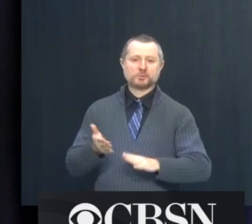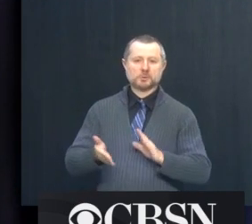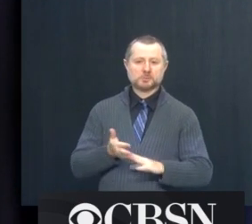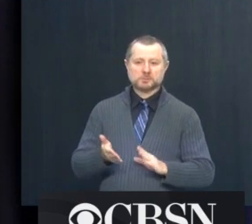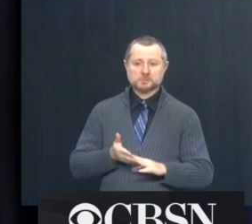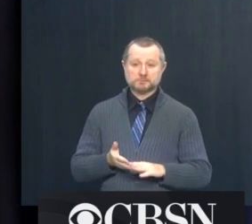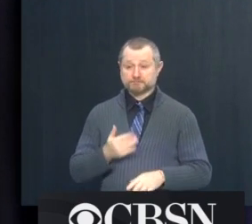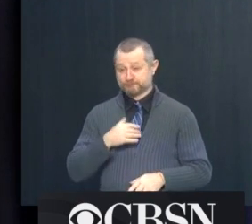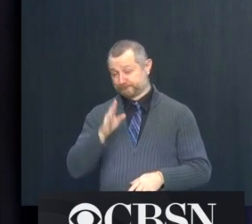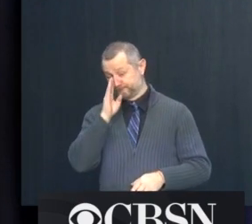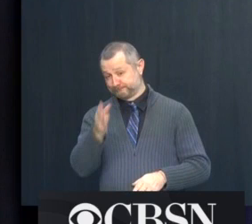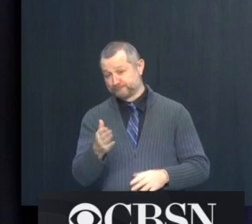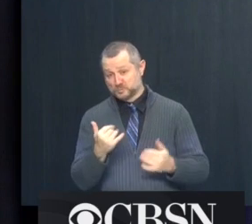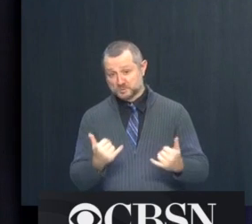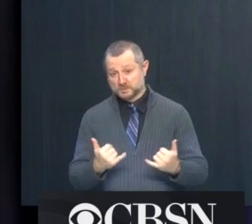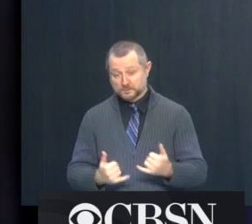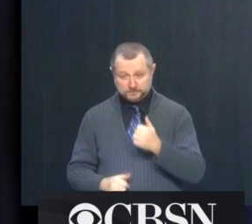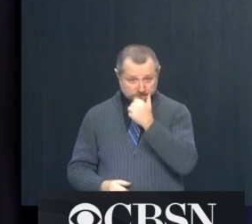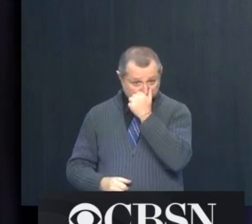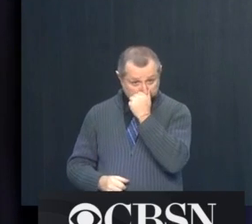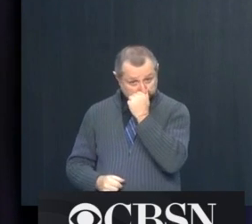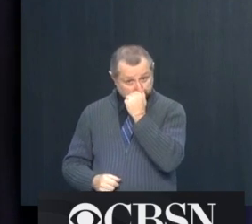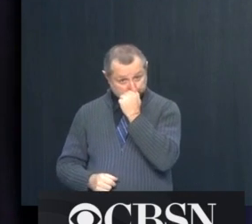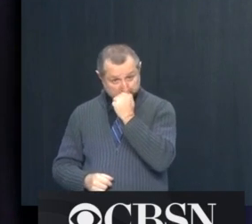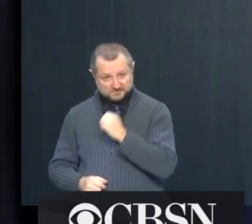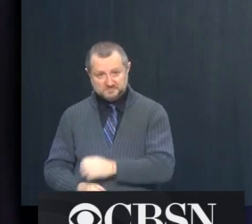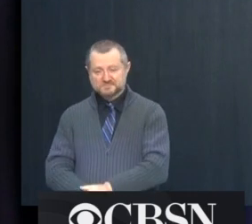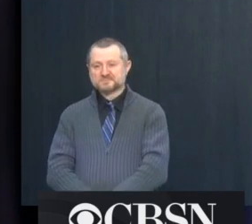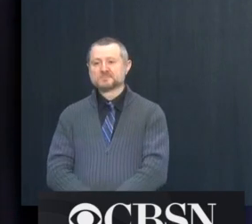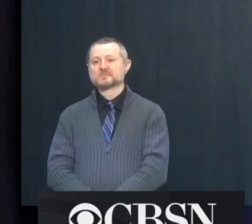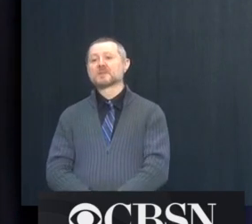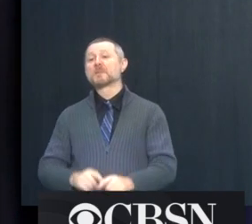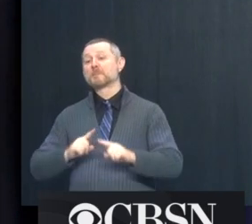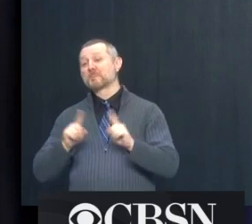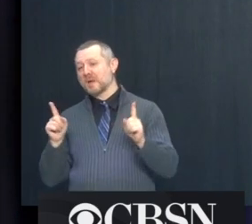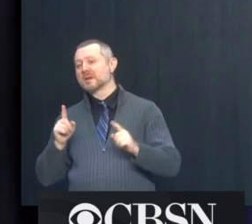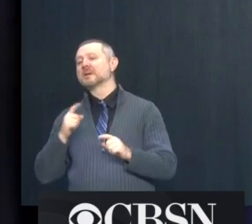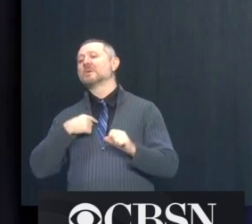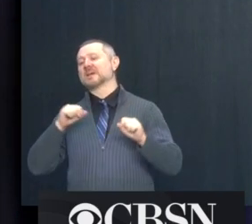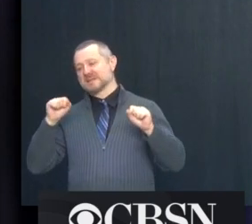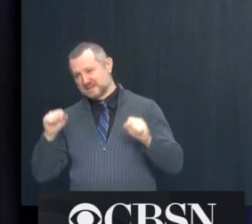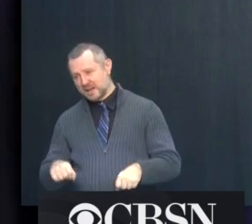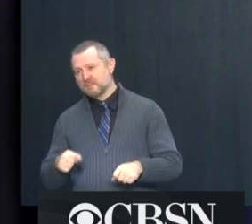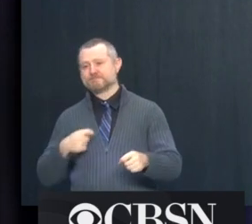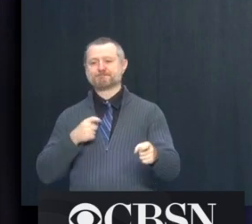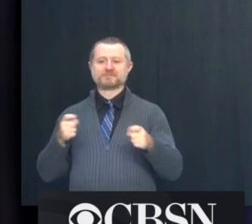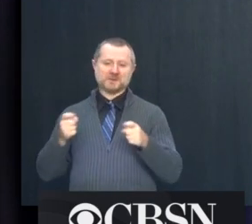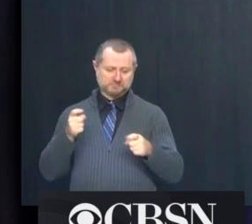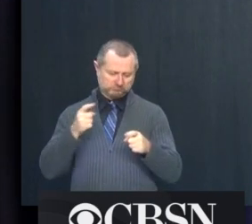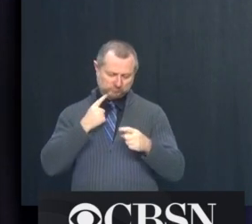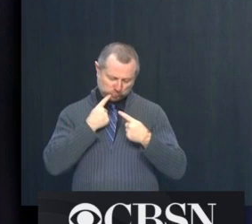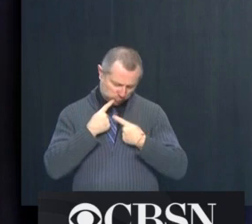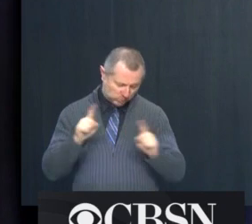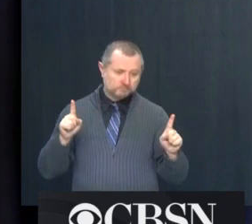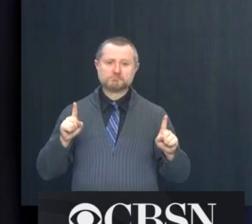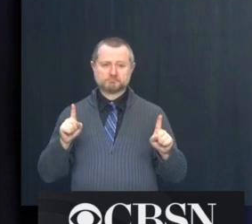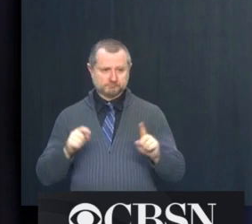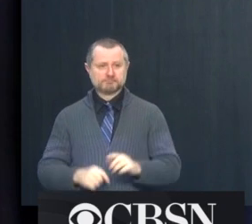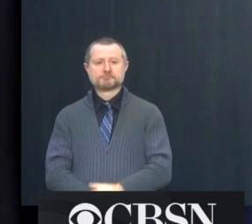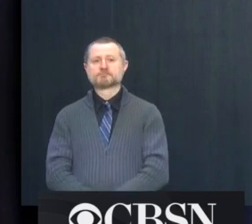now. But it is a manageable situation. And I'm telling you, the